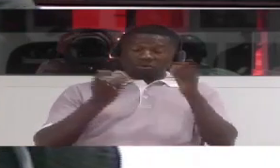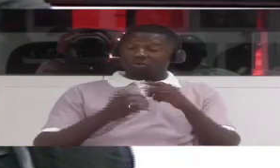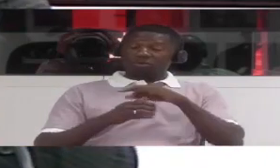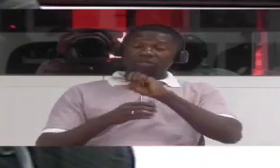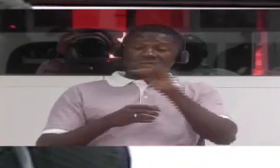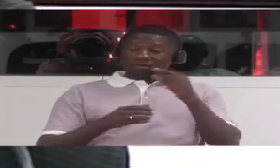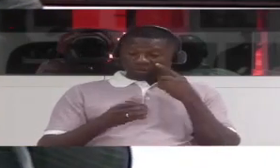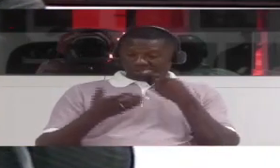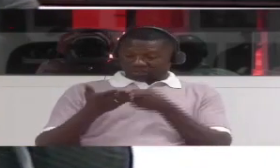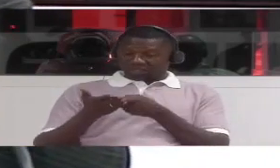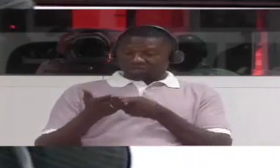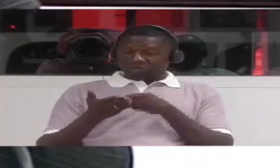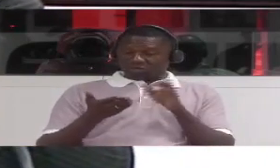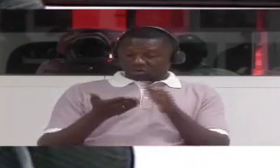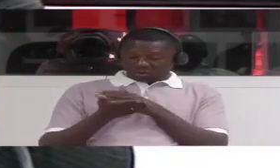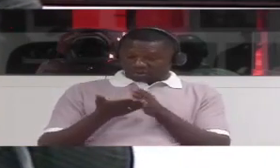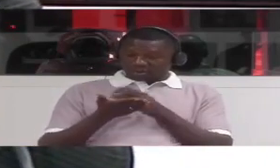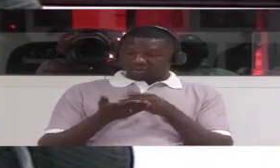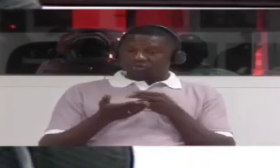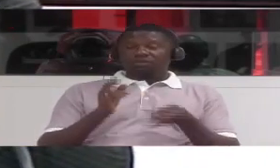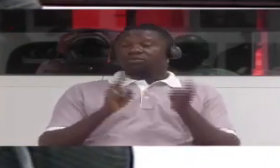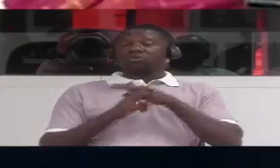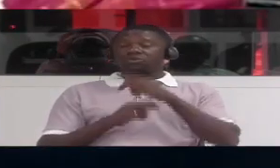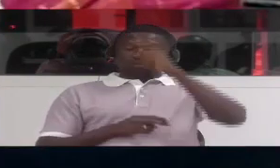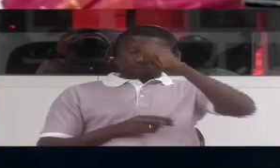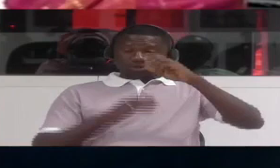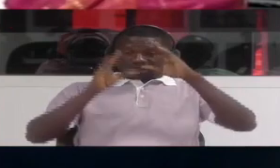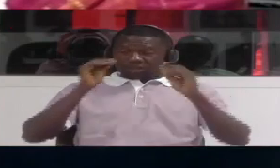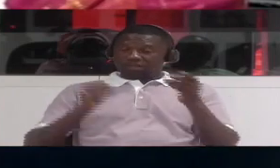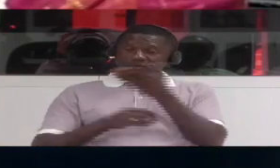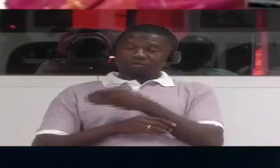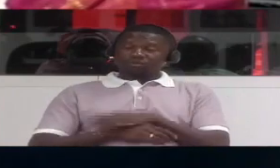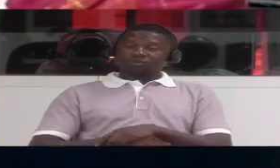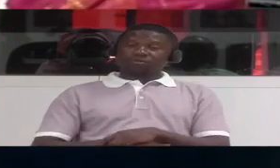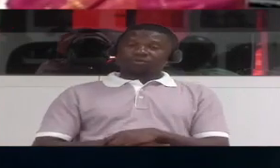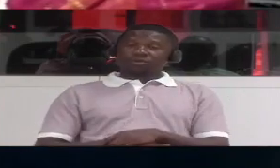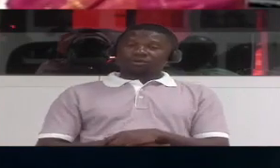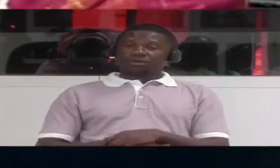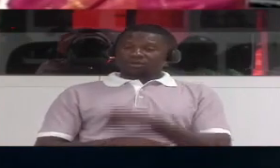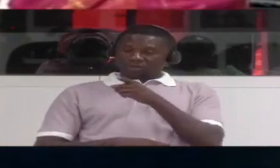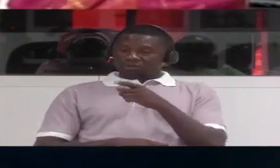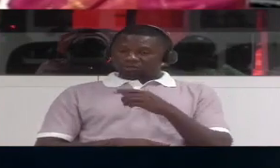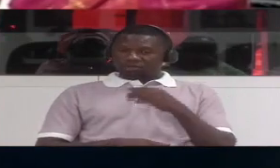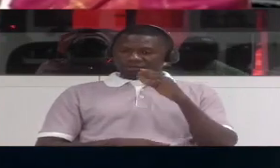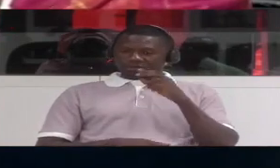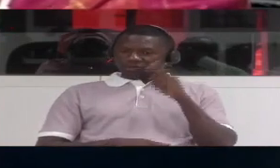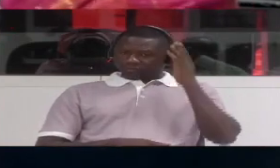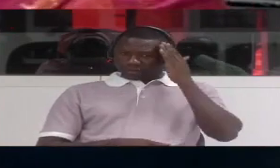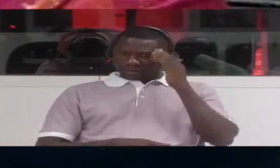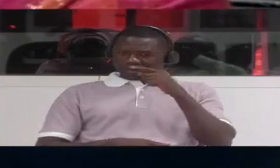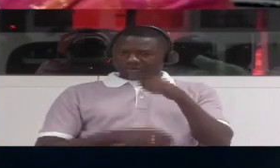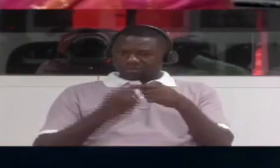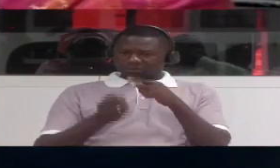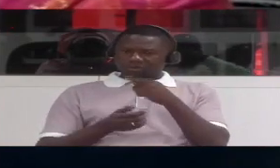police station. Did you find out about this information before the 30th of May, 2006, when you were arrested, or